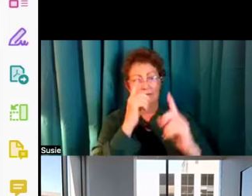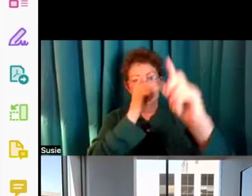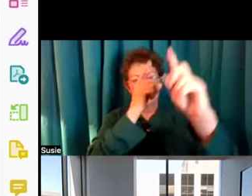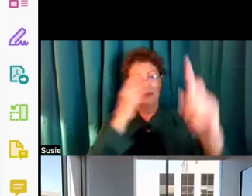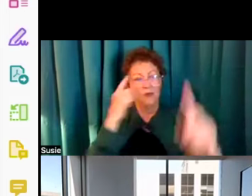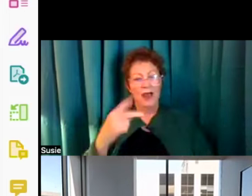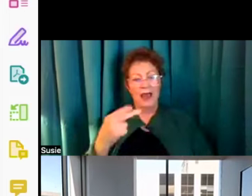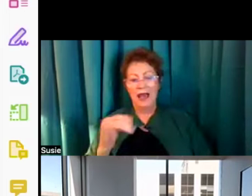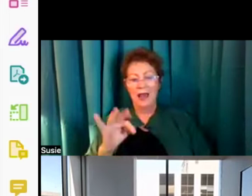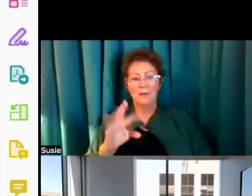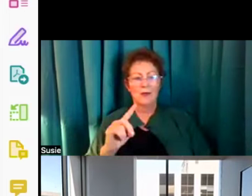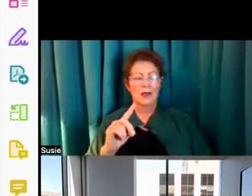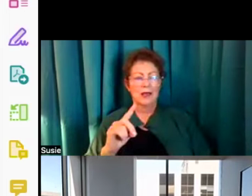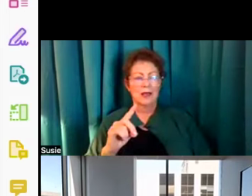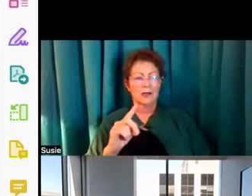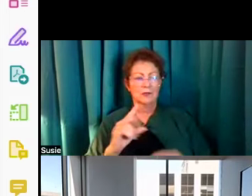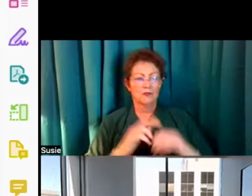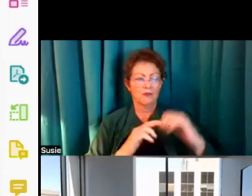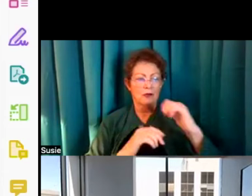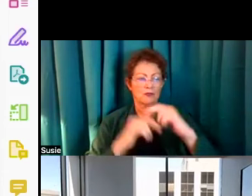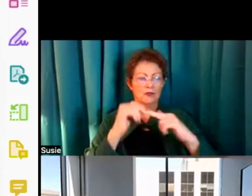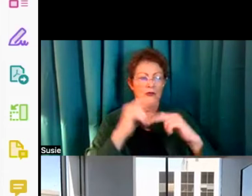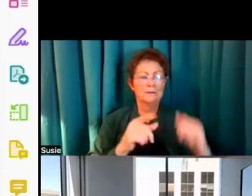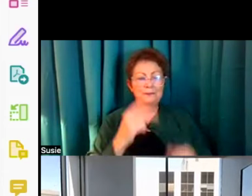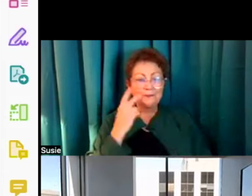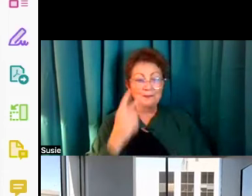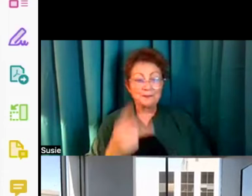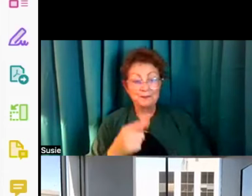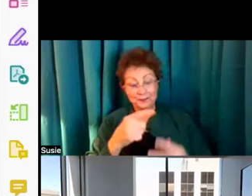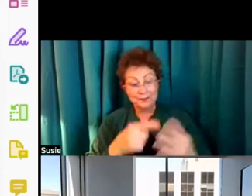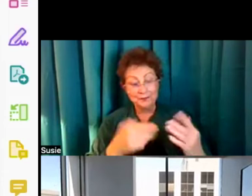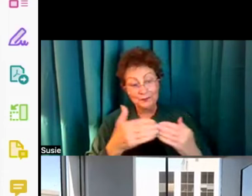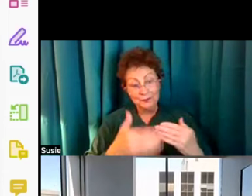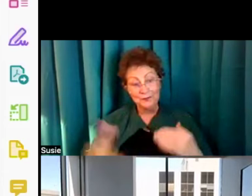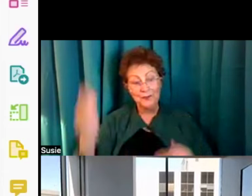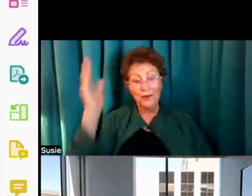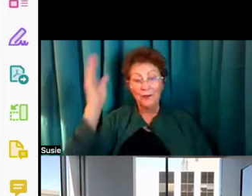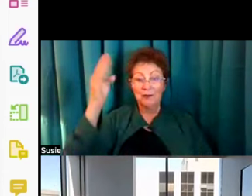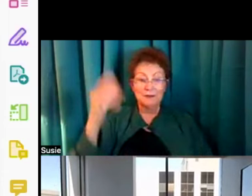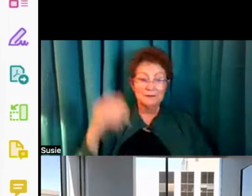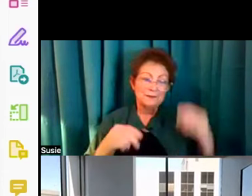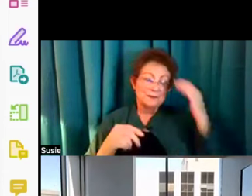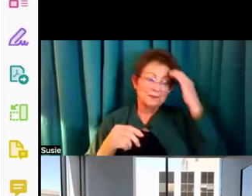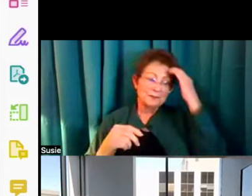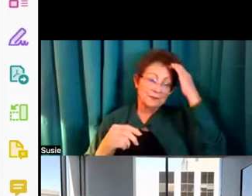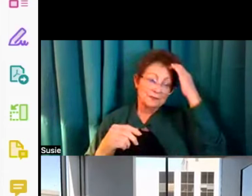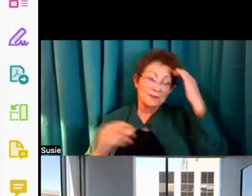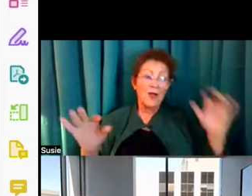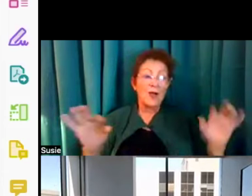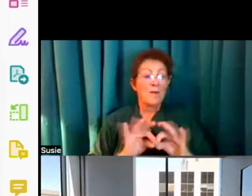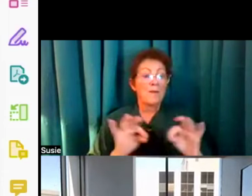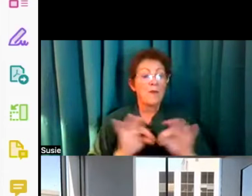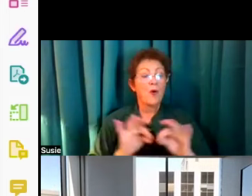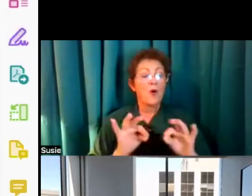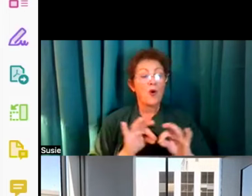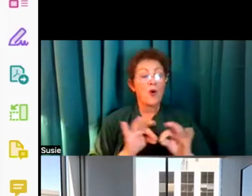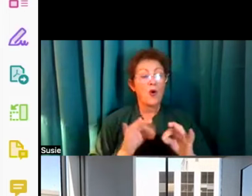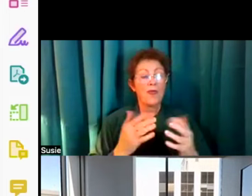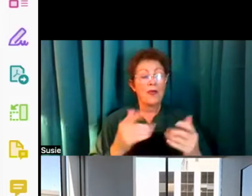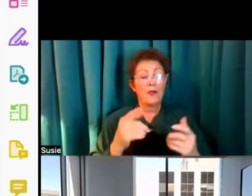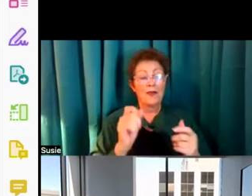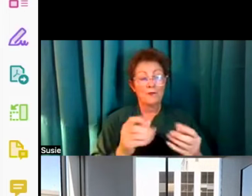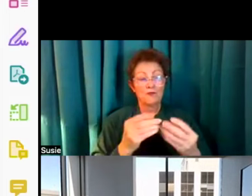structure. As you'll see throughout the rest of the presentation, one of the kind of key issues that you have to solve for in these